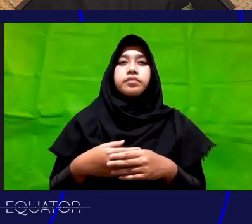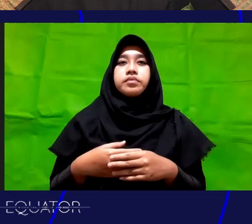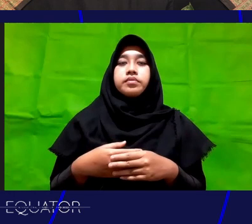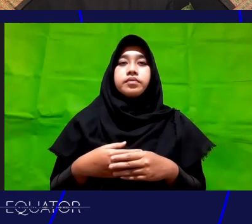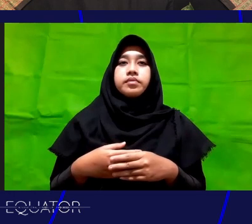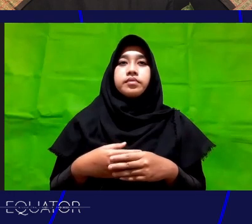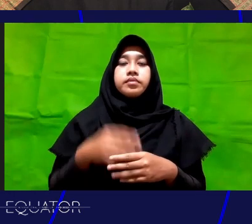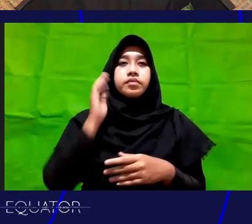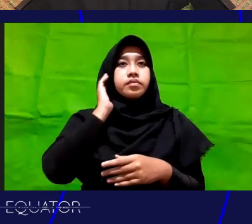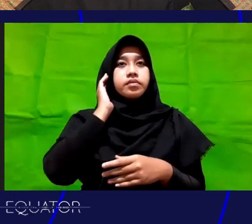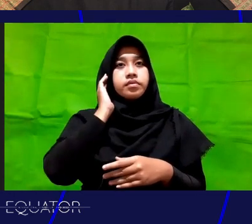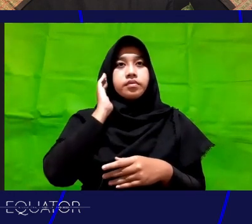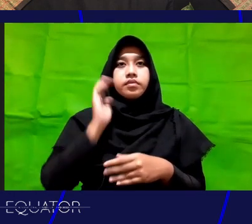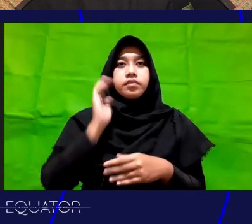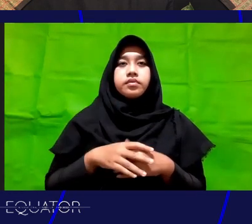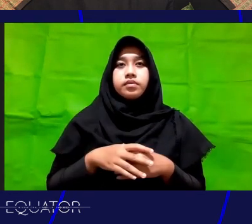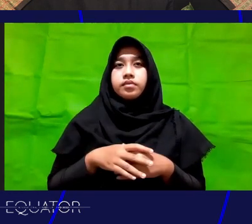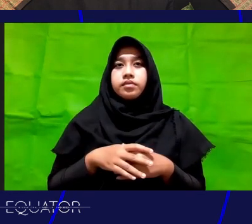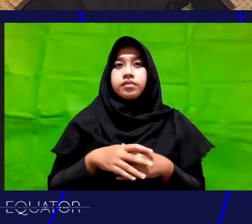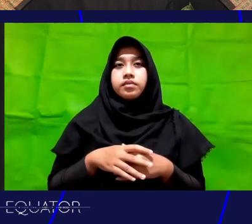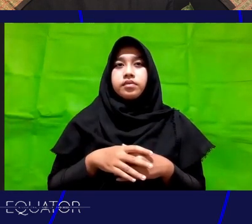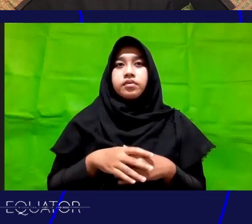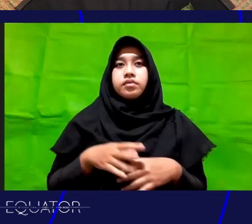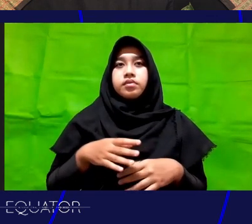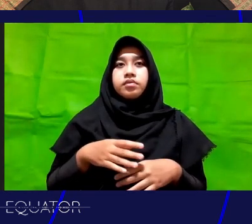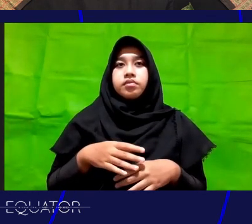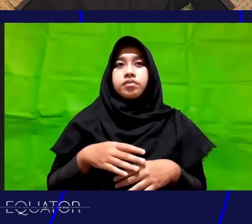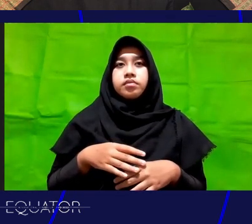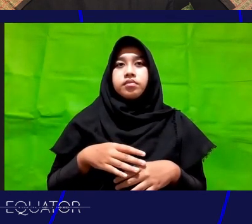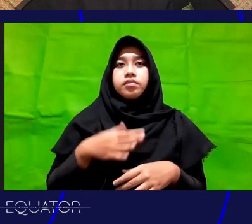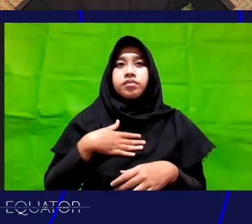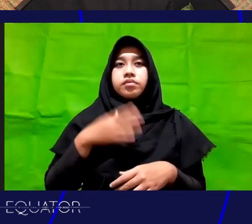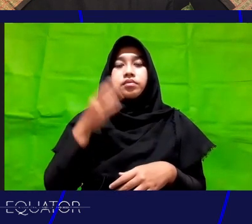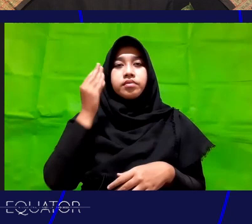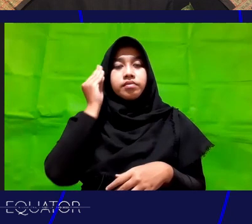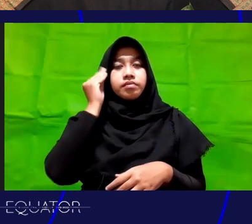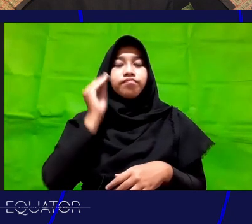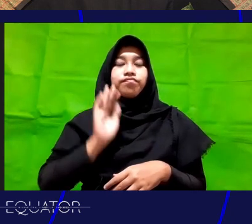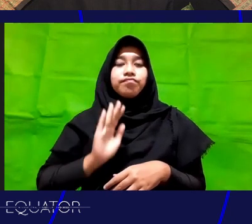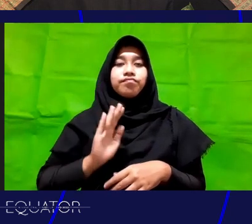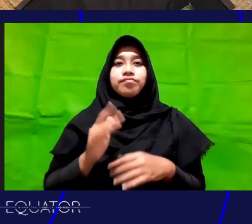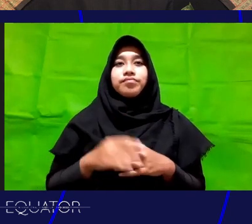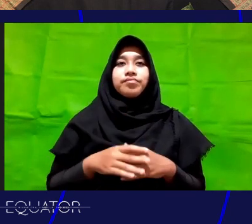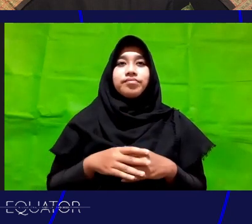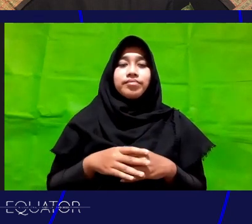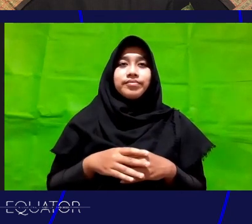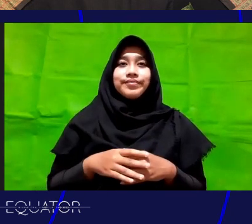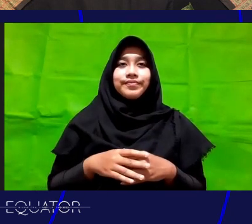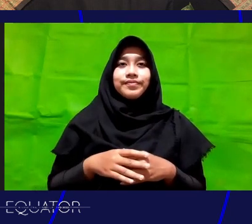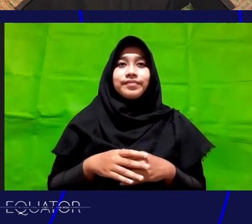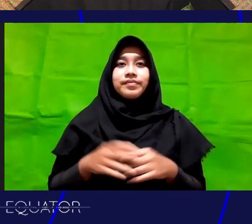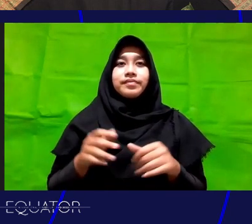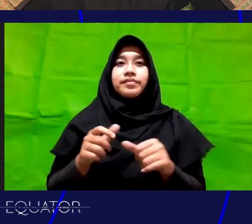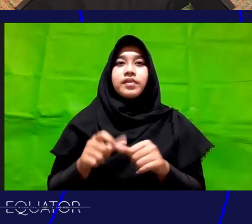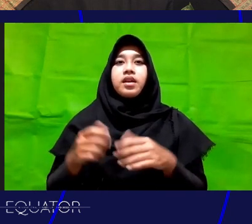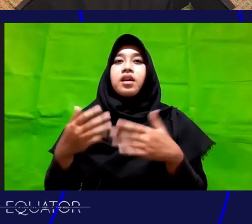is like, I still have this intent. Okay, how then to make these bridges between the souths? That's